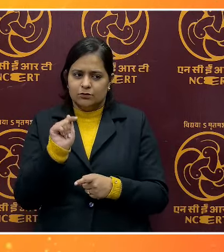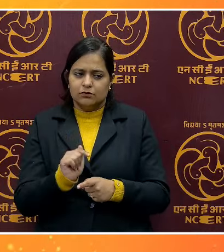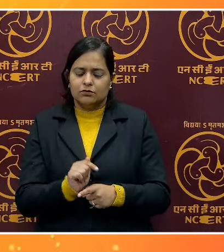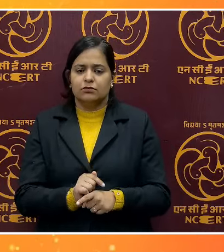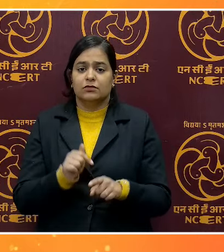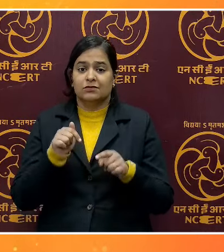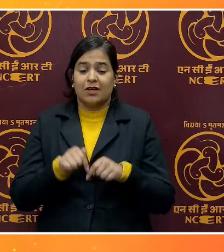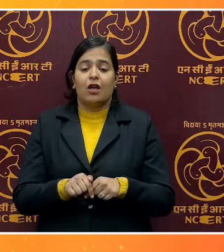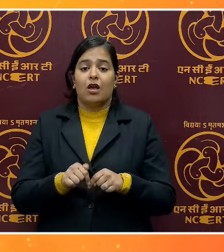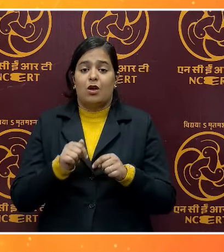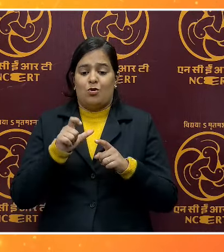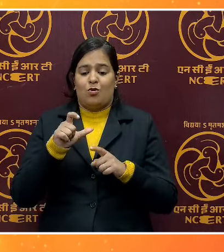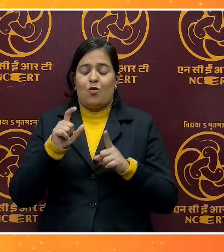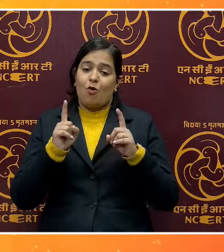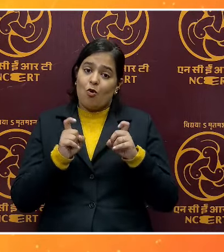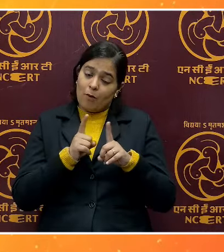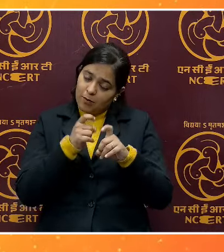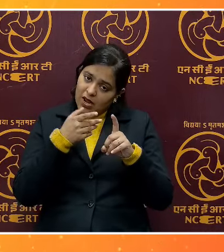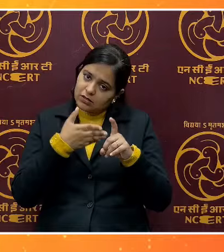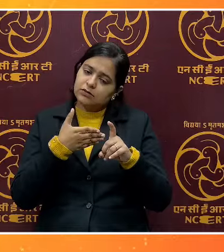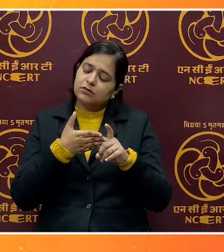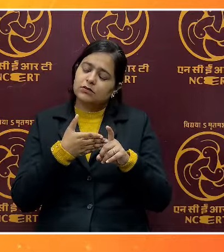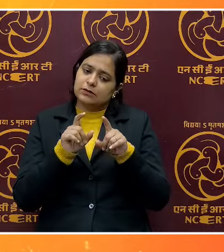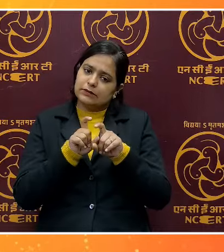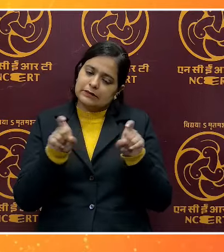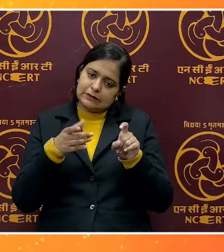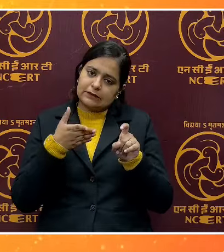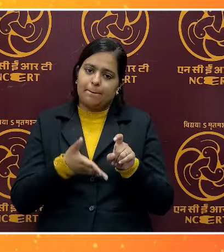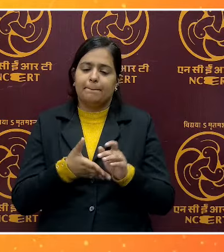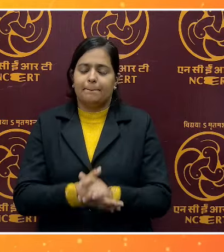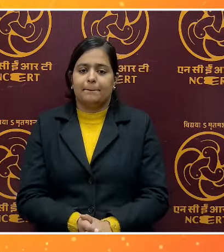the complex to be written as